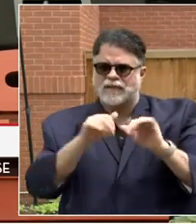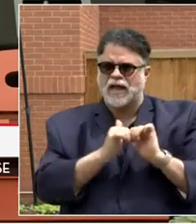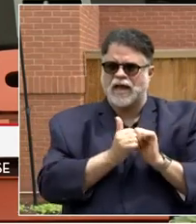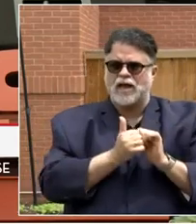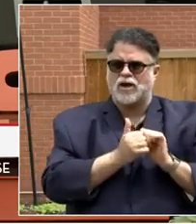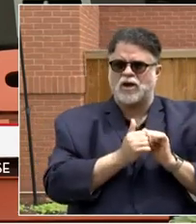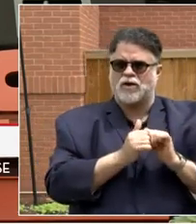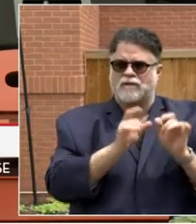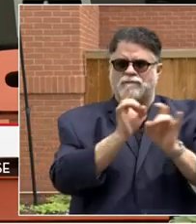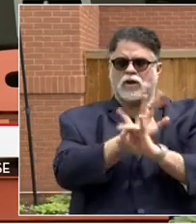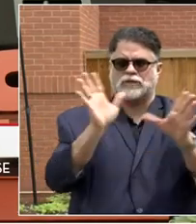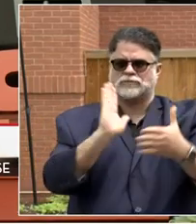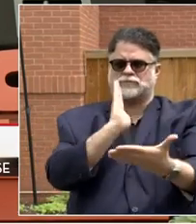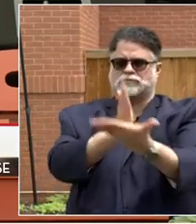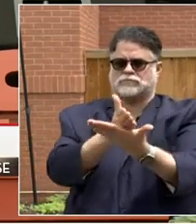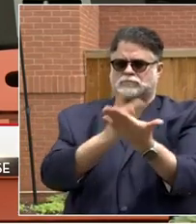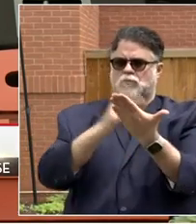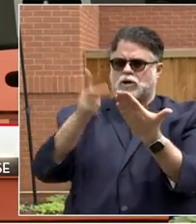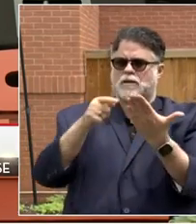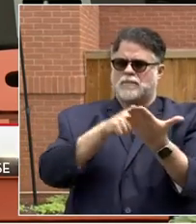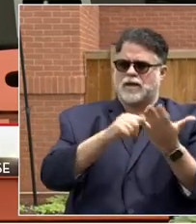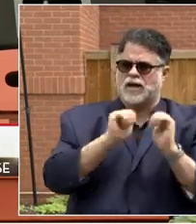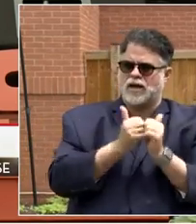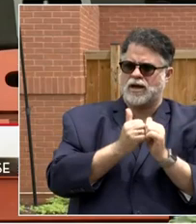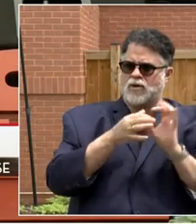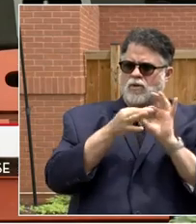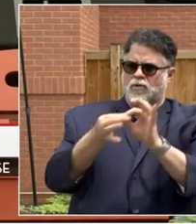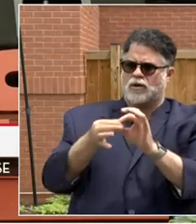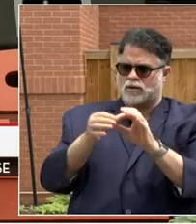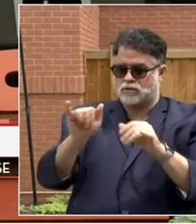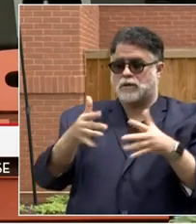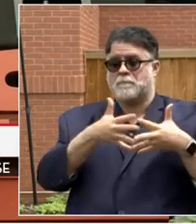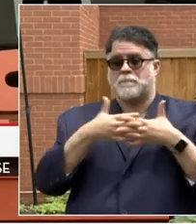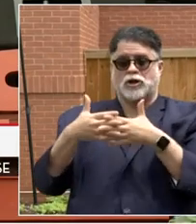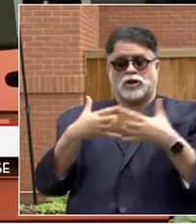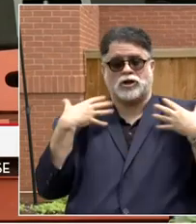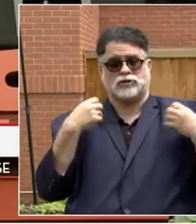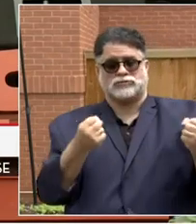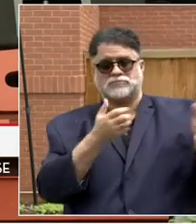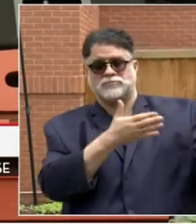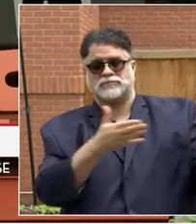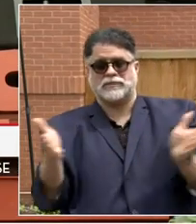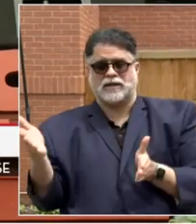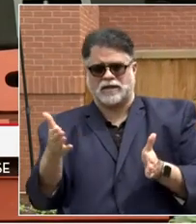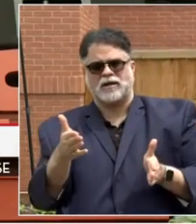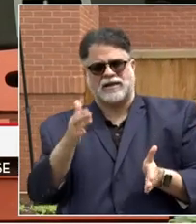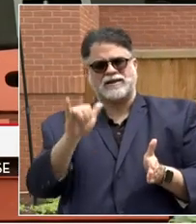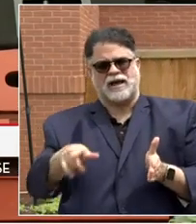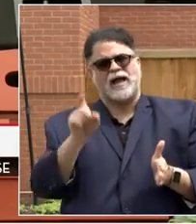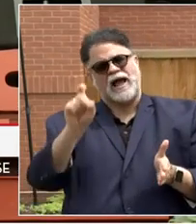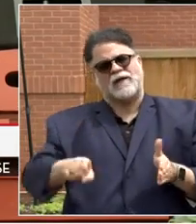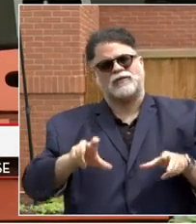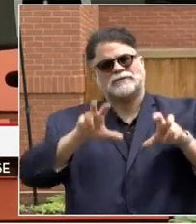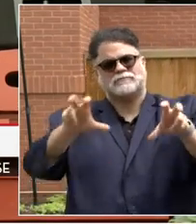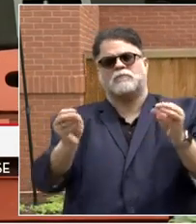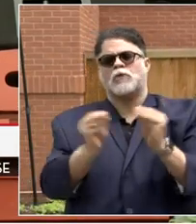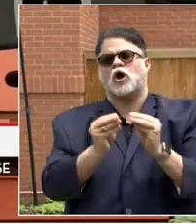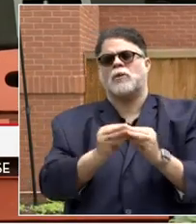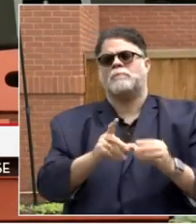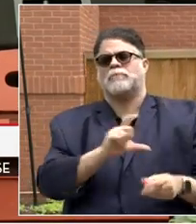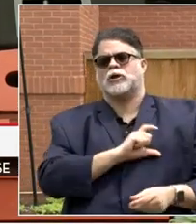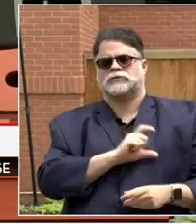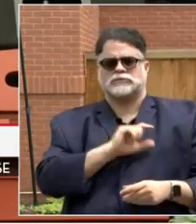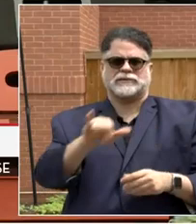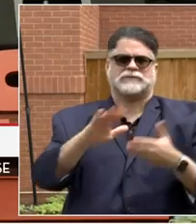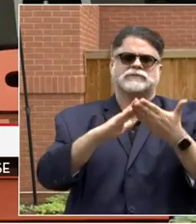sure that in the American Rescue Plan, cities like ours could make sure that we have the police that we need to keep our cities safe. So I know that